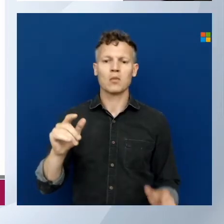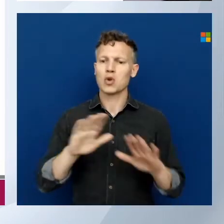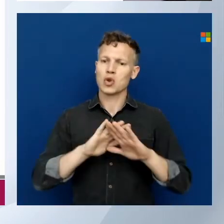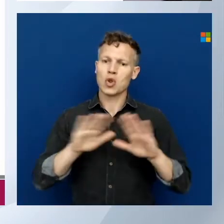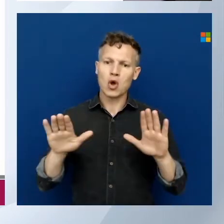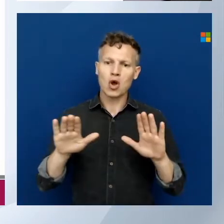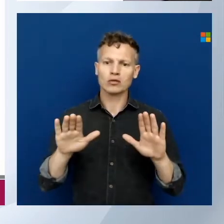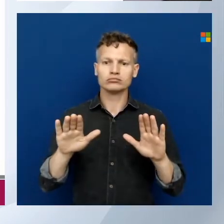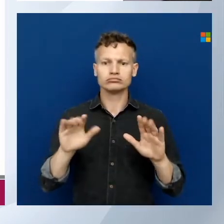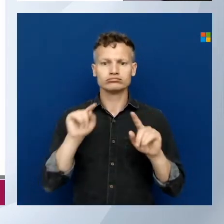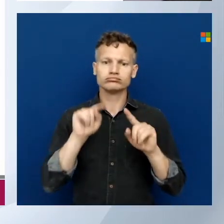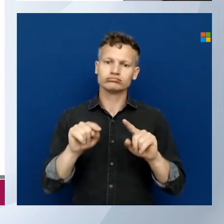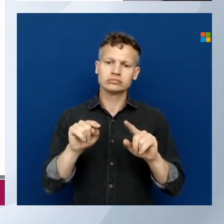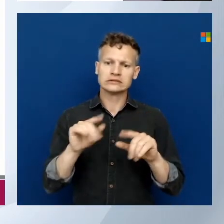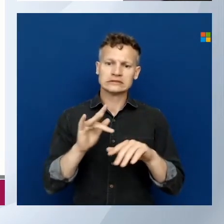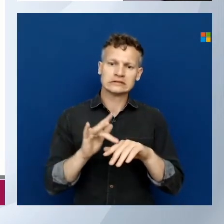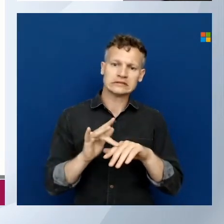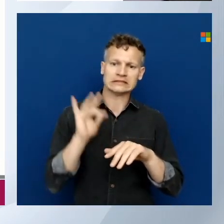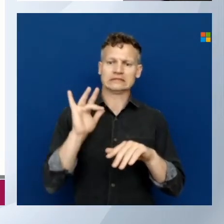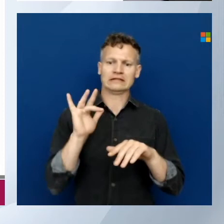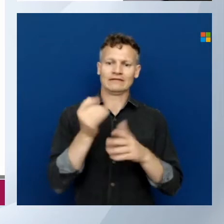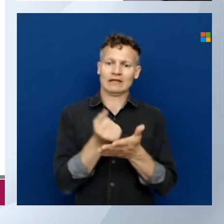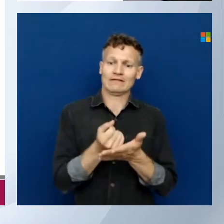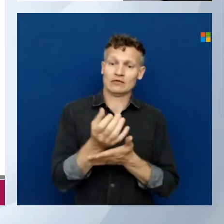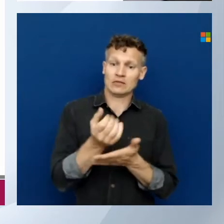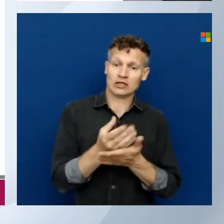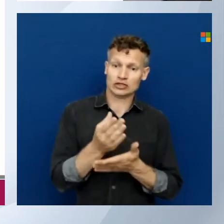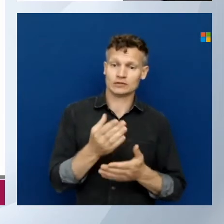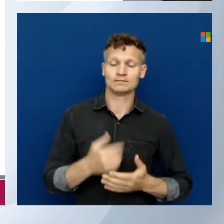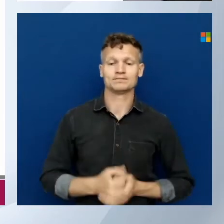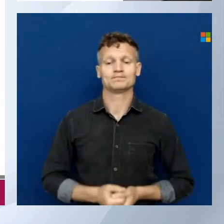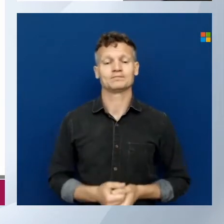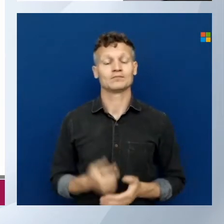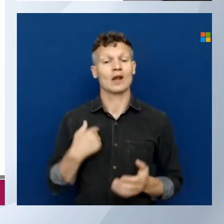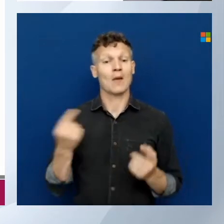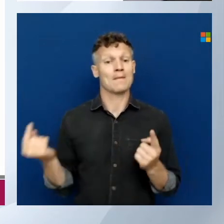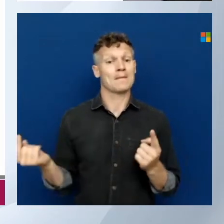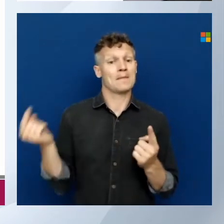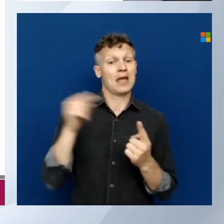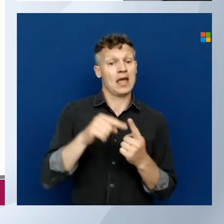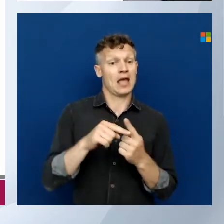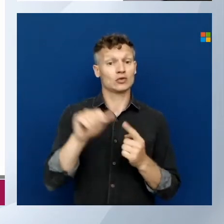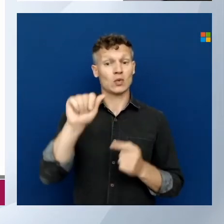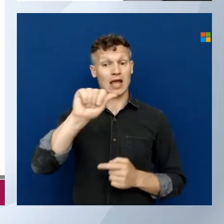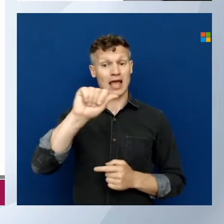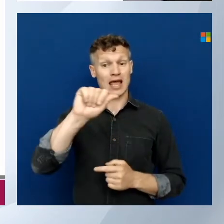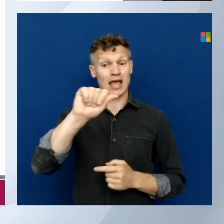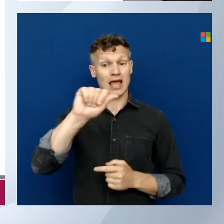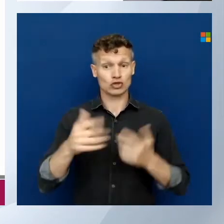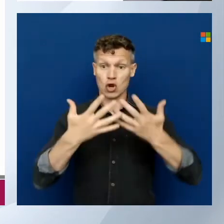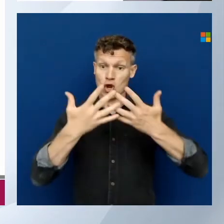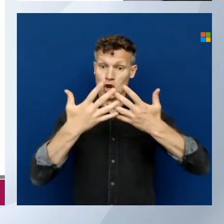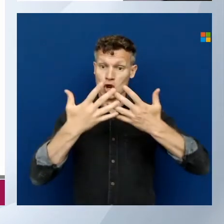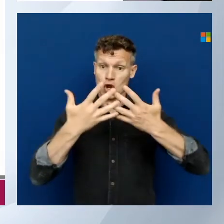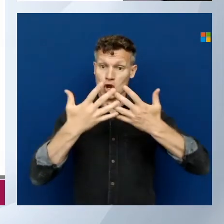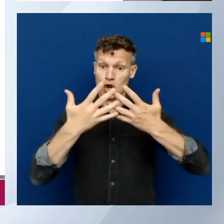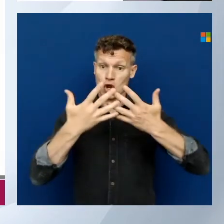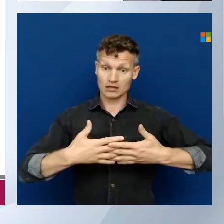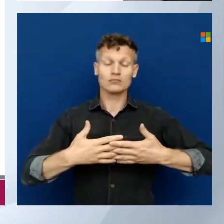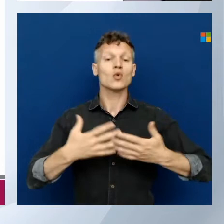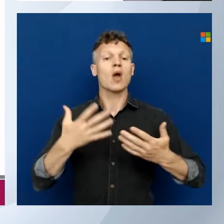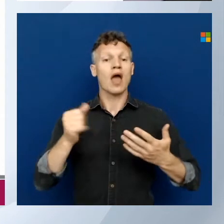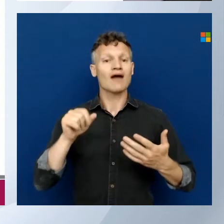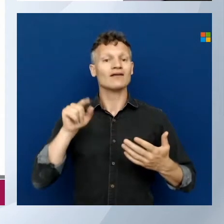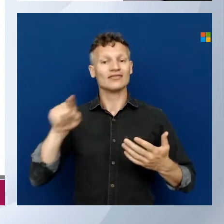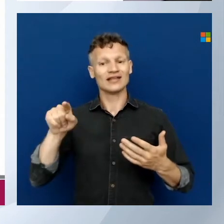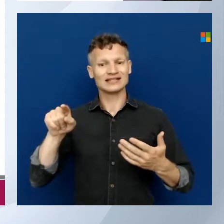Going back to Azure Automation. So once you have that runbook import it, edit it, and have it the way you want